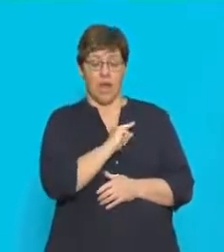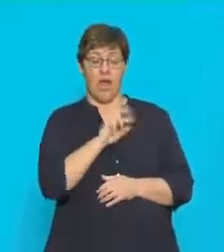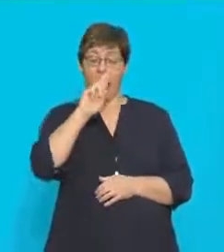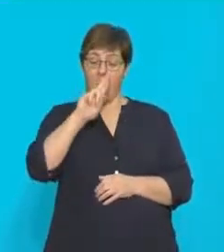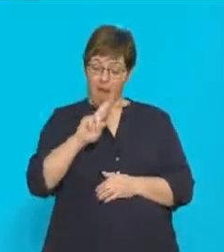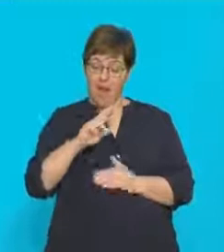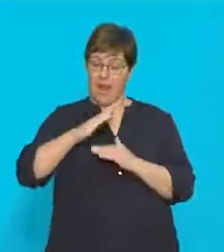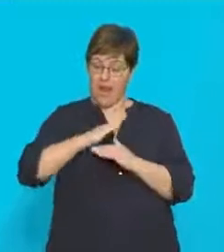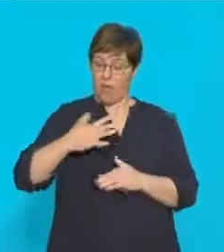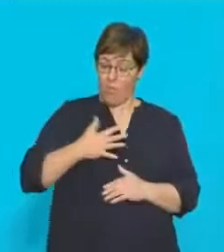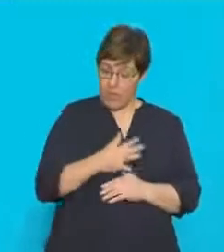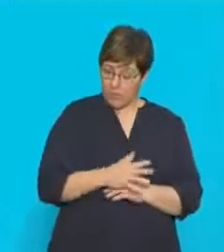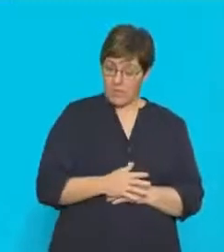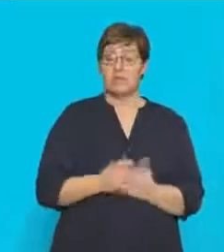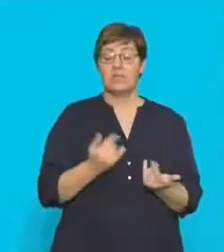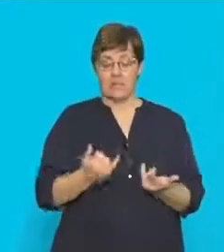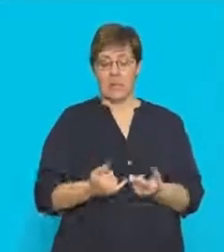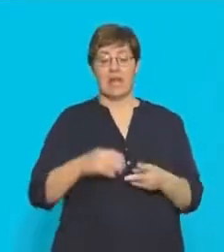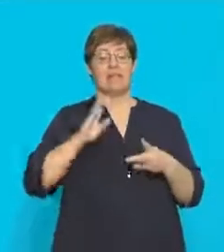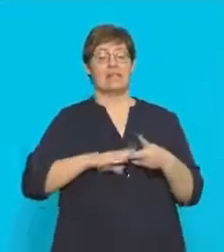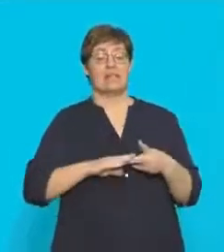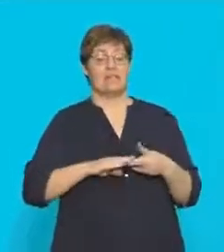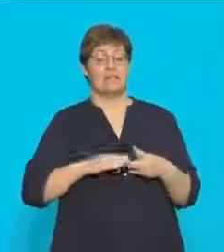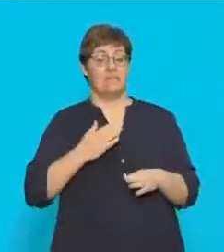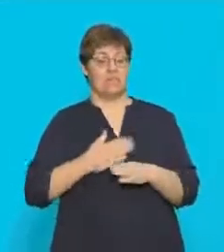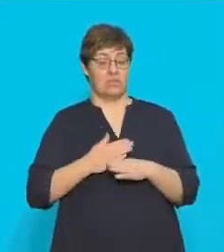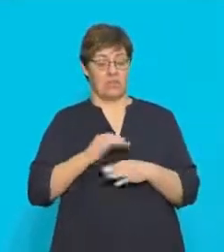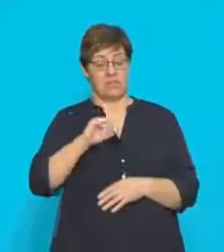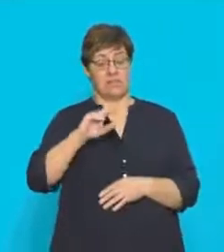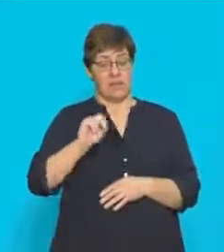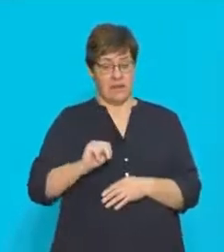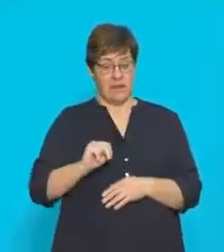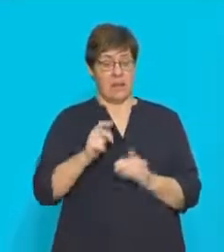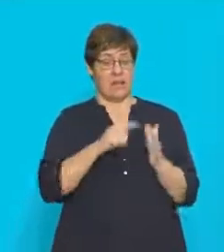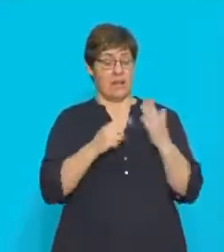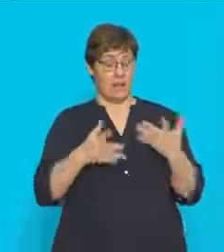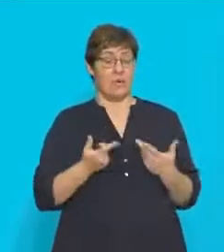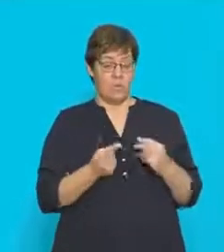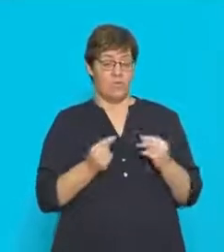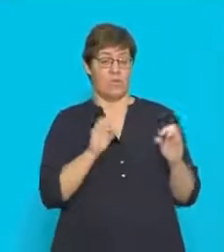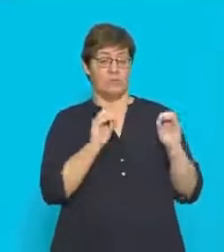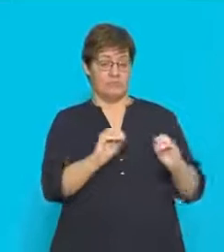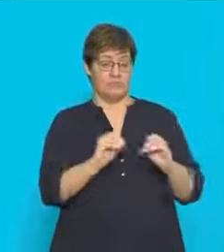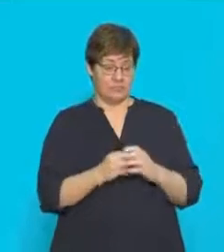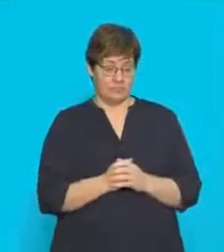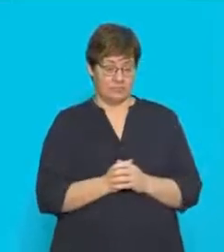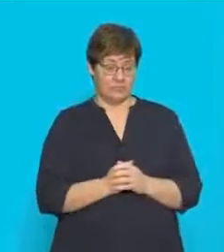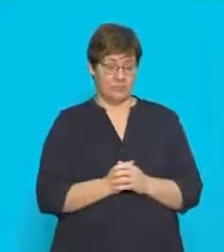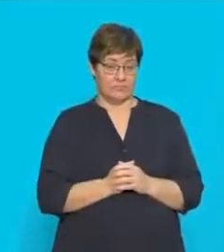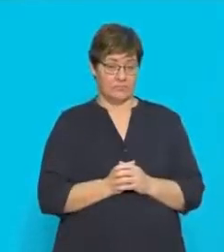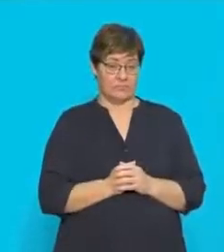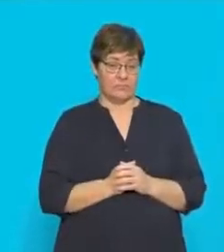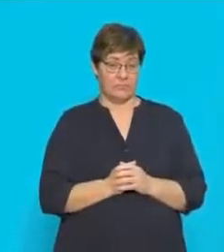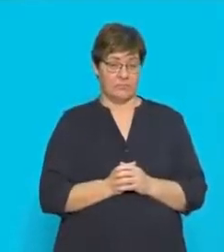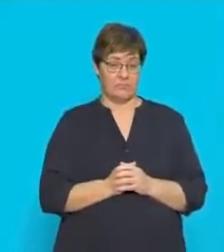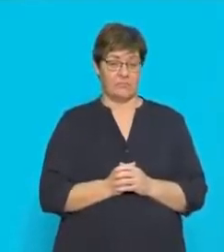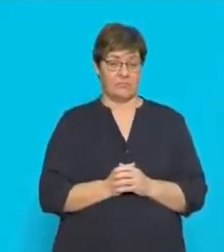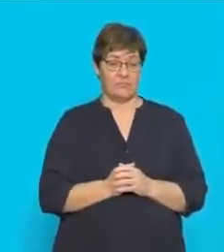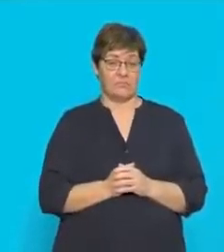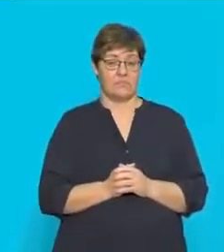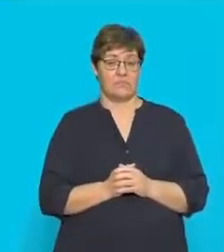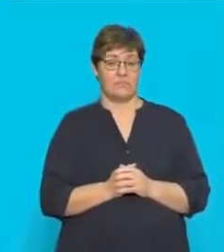angle R, we're now going to use the second function sine on our calculator with this fraction in. Let's go